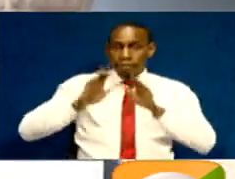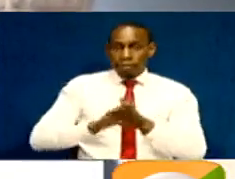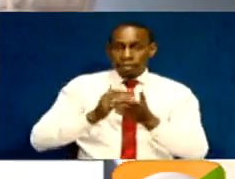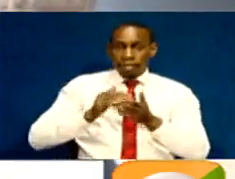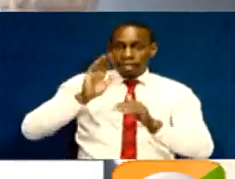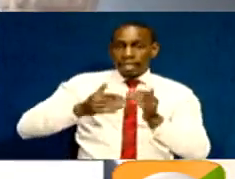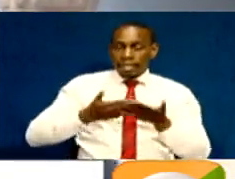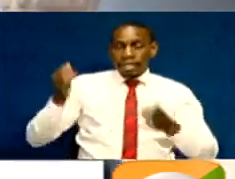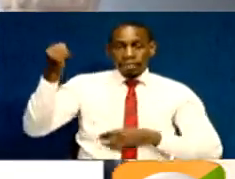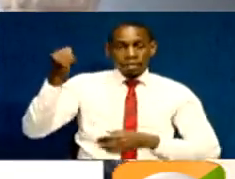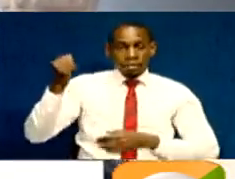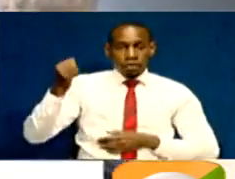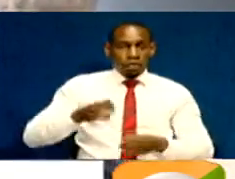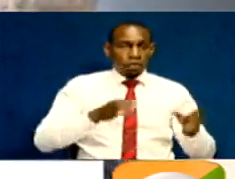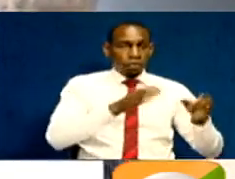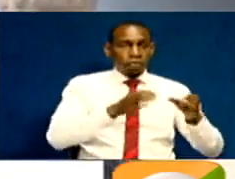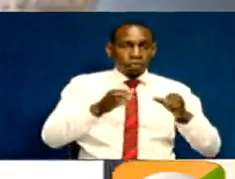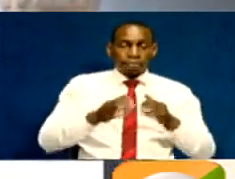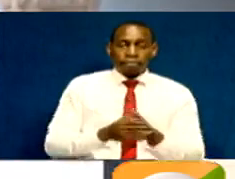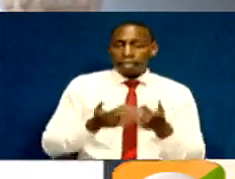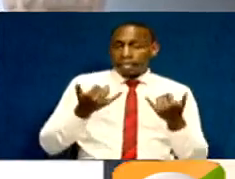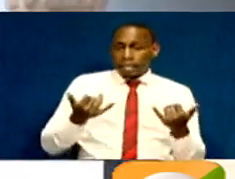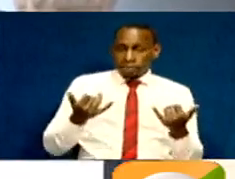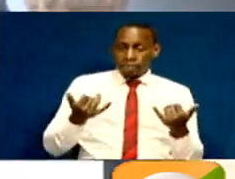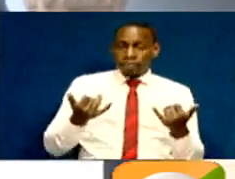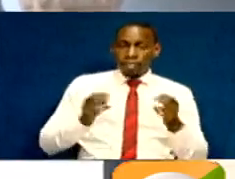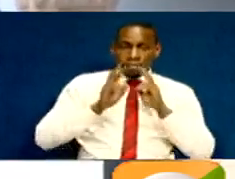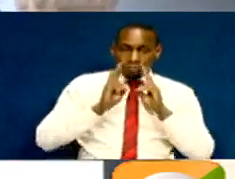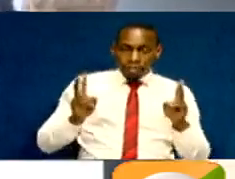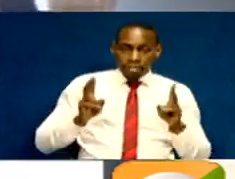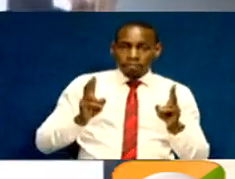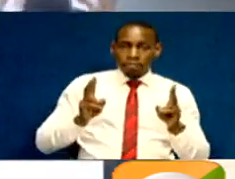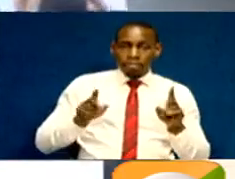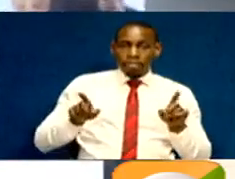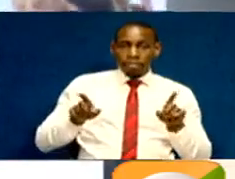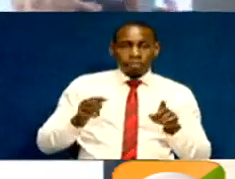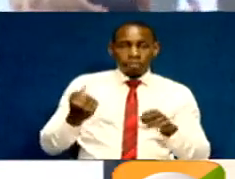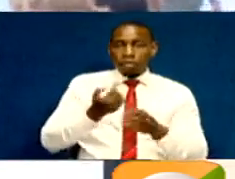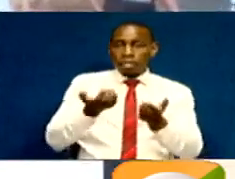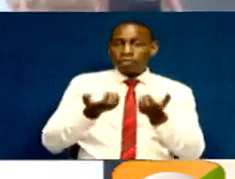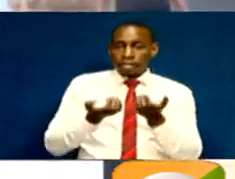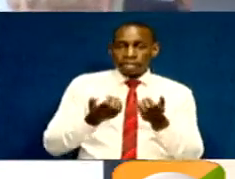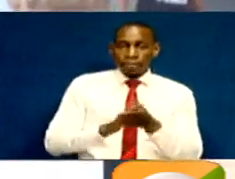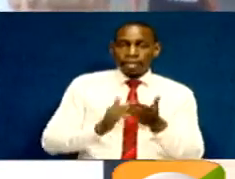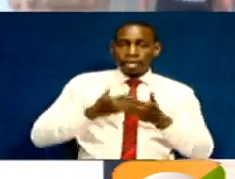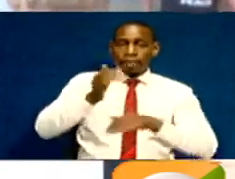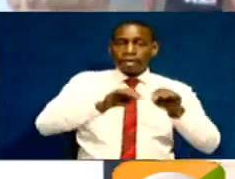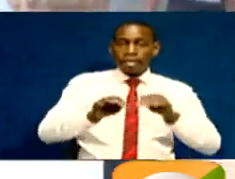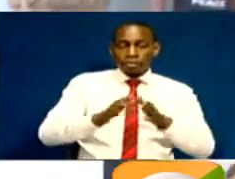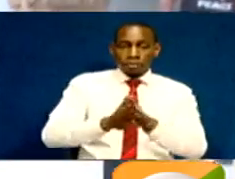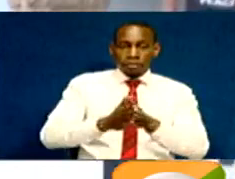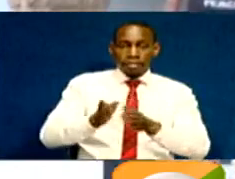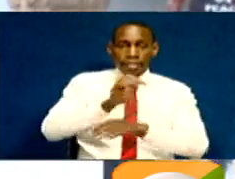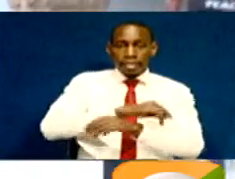political affiliation. And therefore, peace is what we need. Because even after the D-Day, 9th